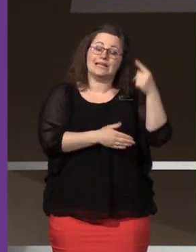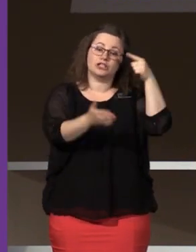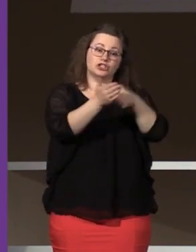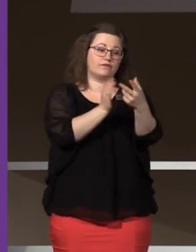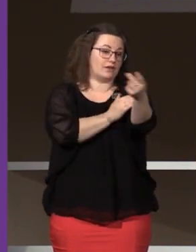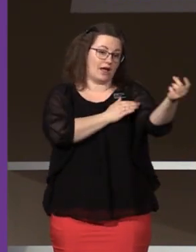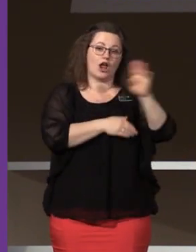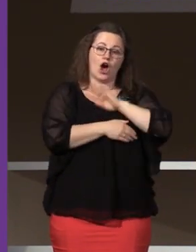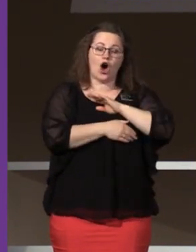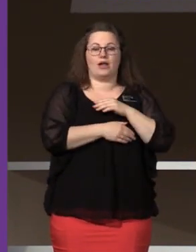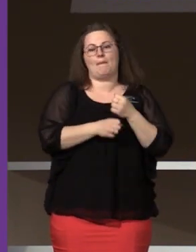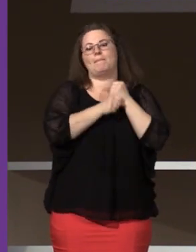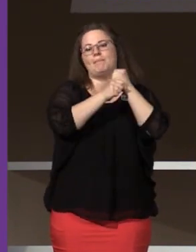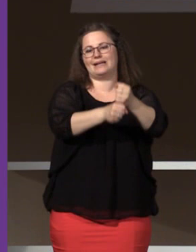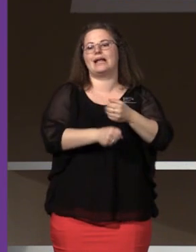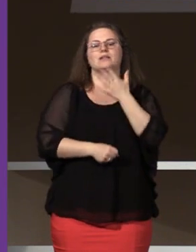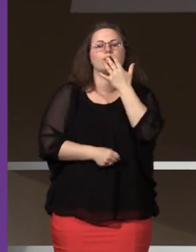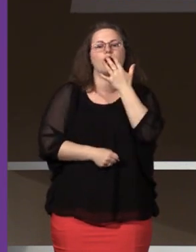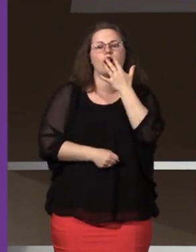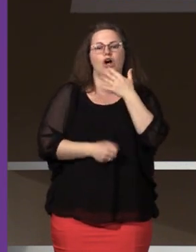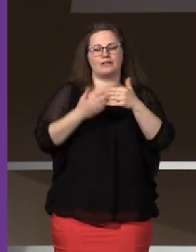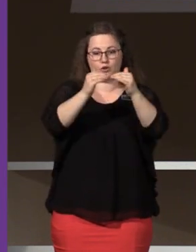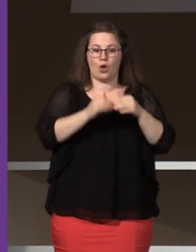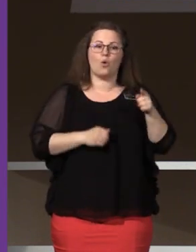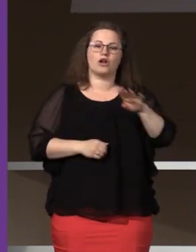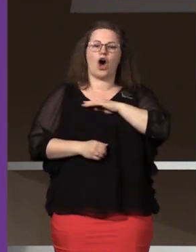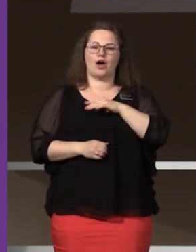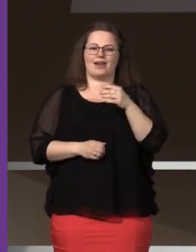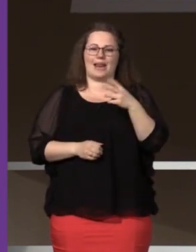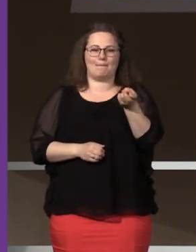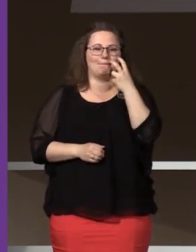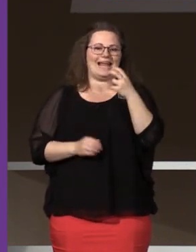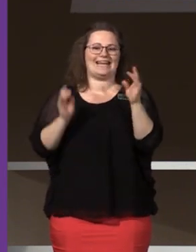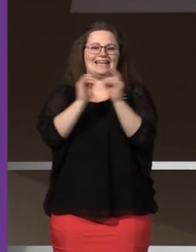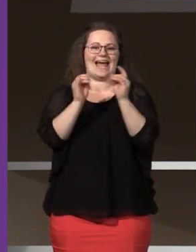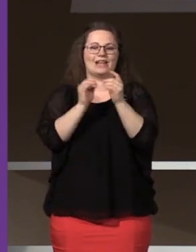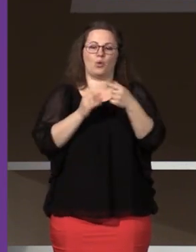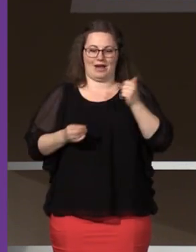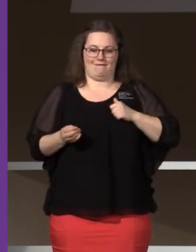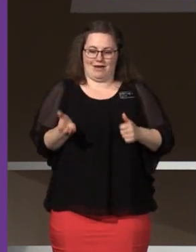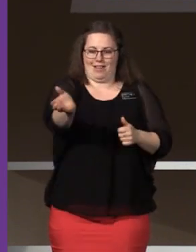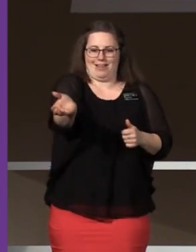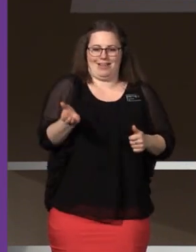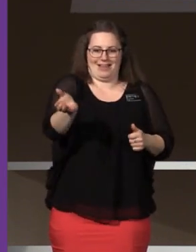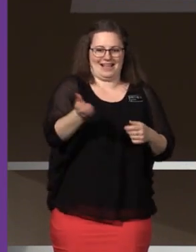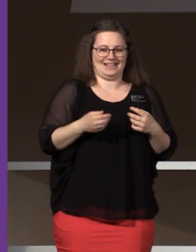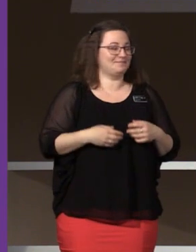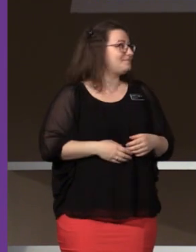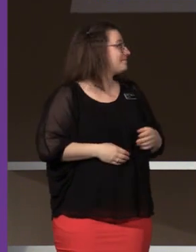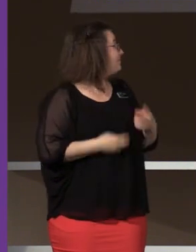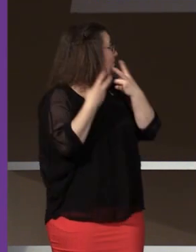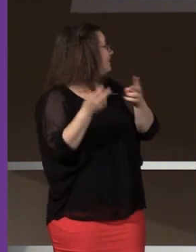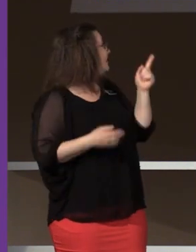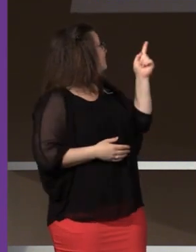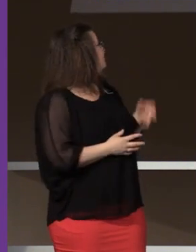permanent communication difficulty. And she's out on a blind date, and she's using it instead of her own voice to communicate with her date. So let's just watch the